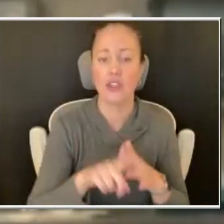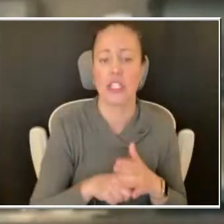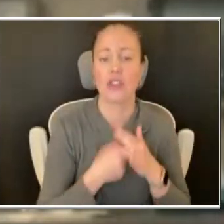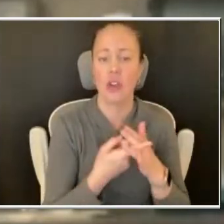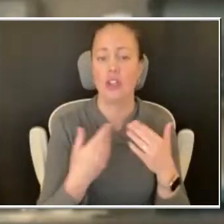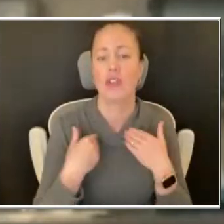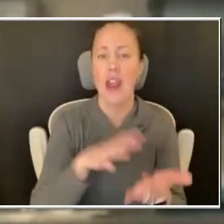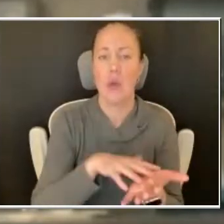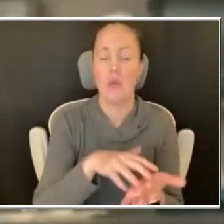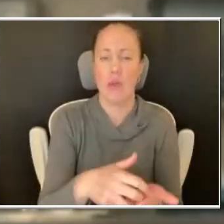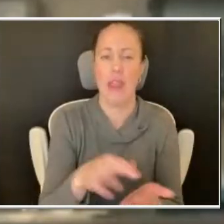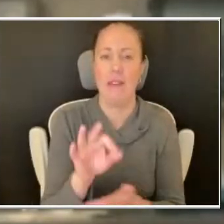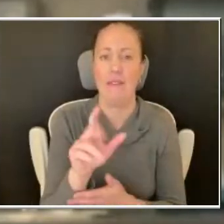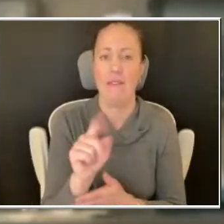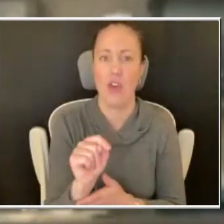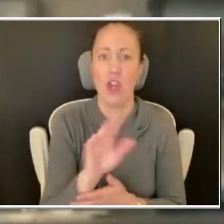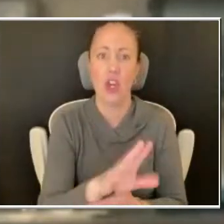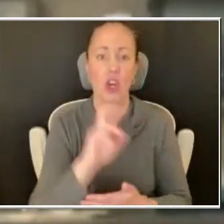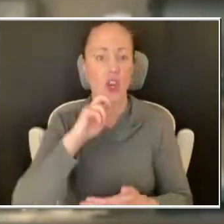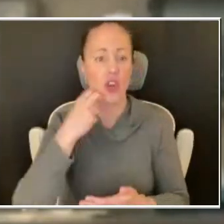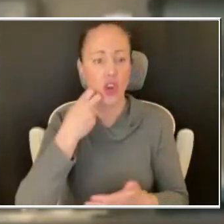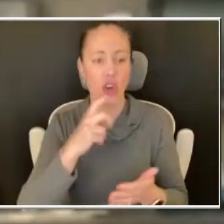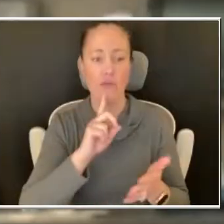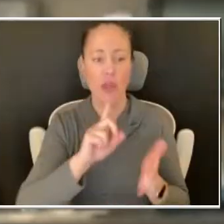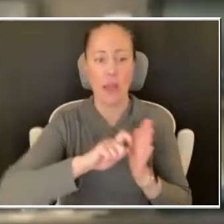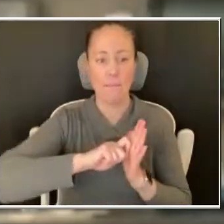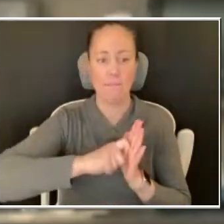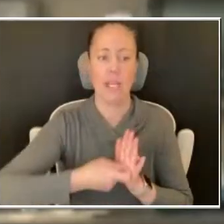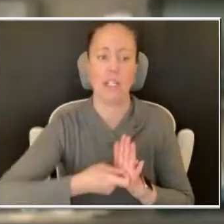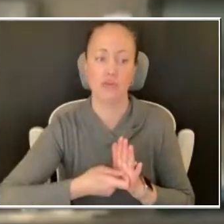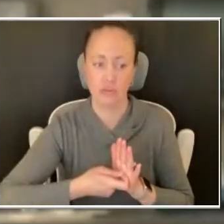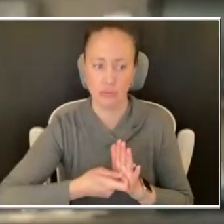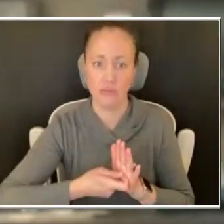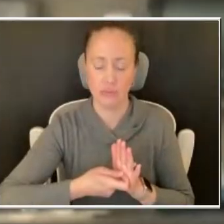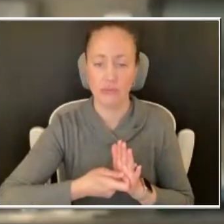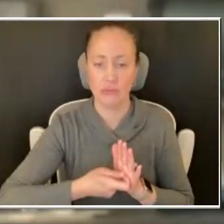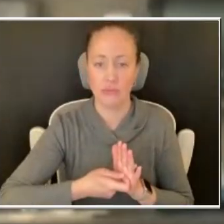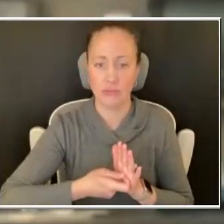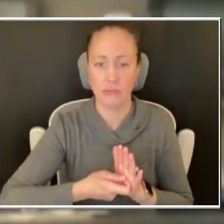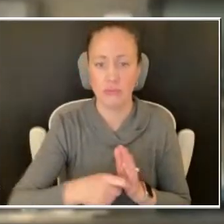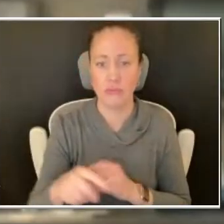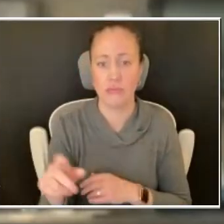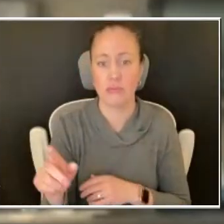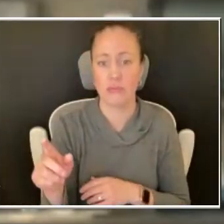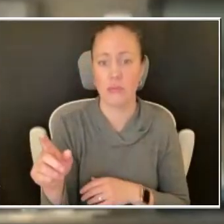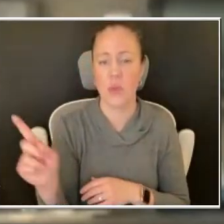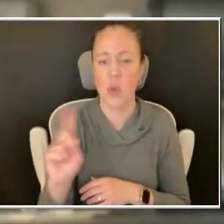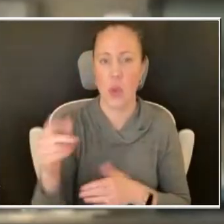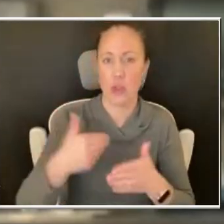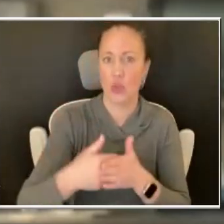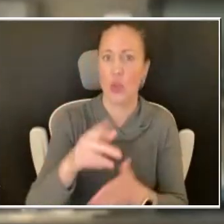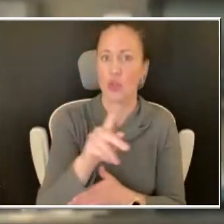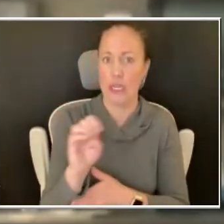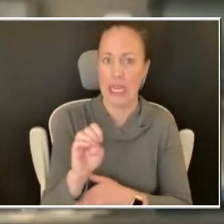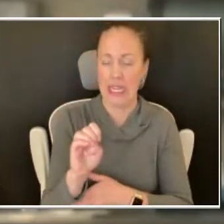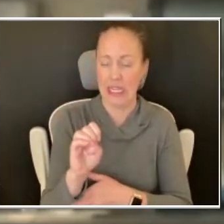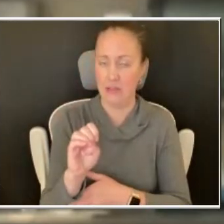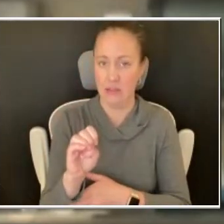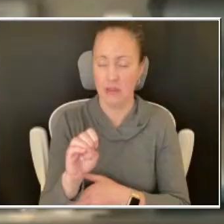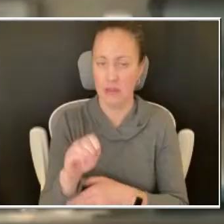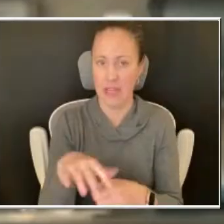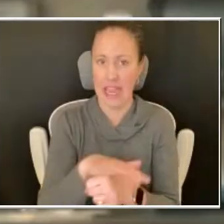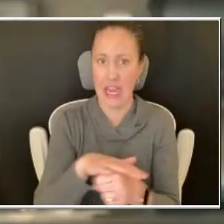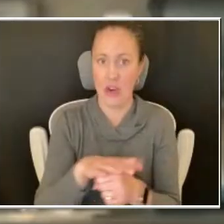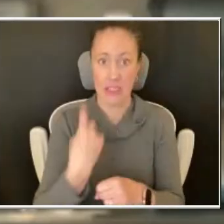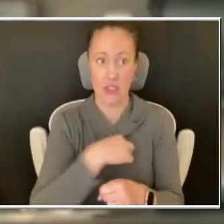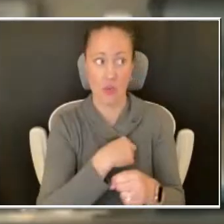foot. It's because her nerve was getting pinched right along where it crosses right by her knee. So at first we released that. Then